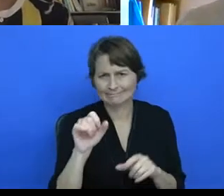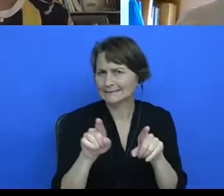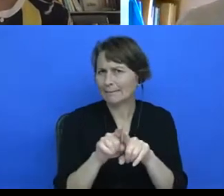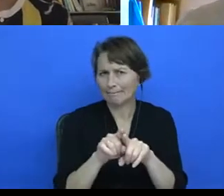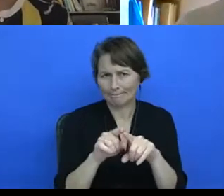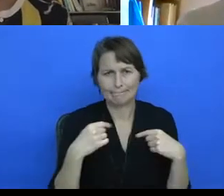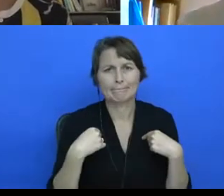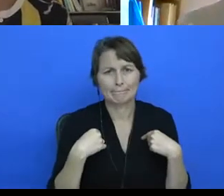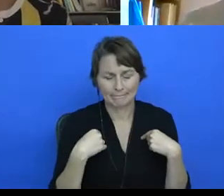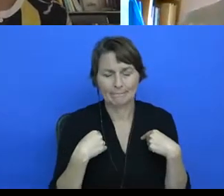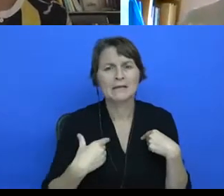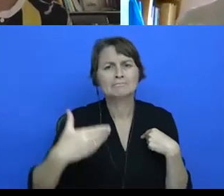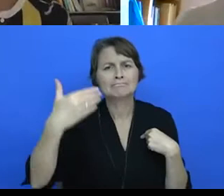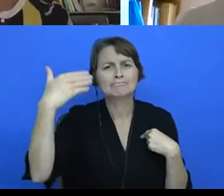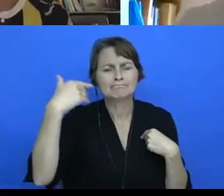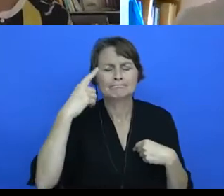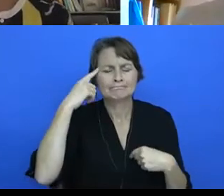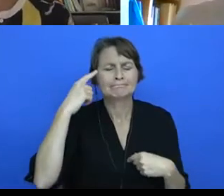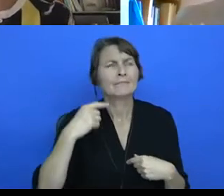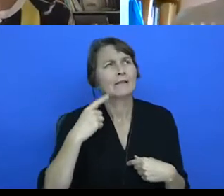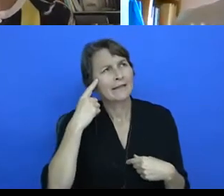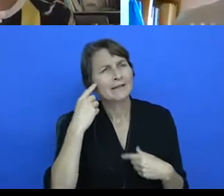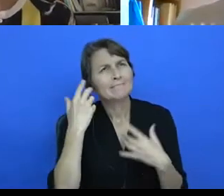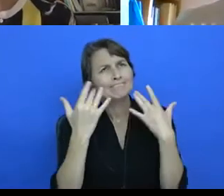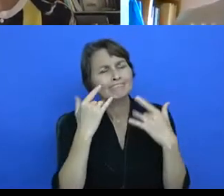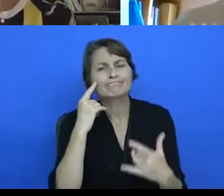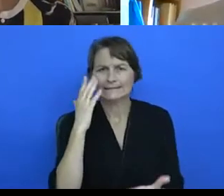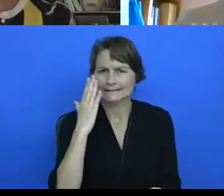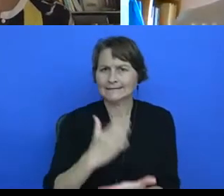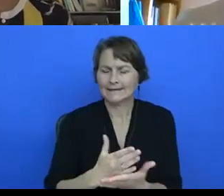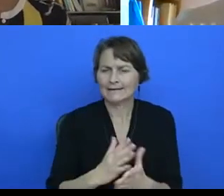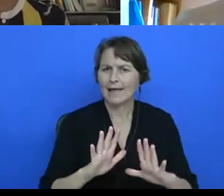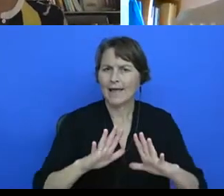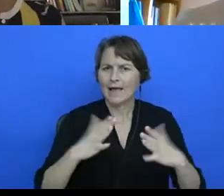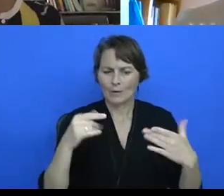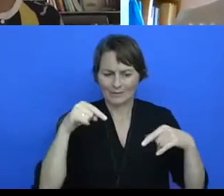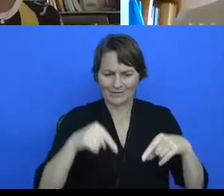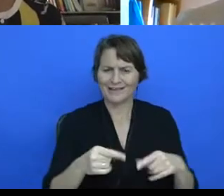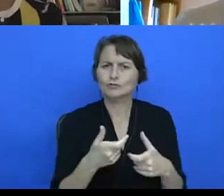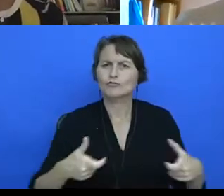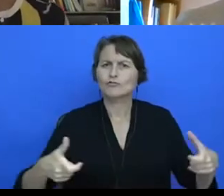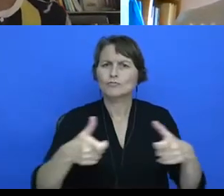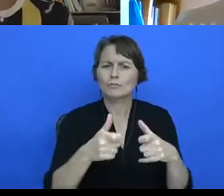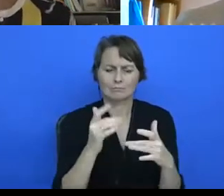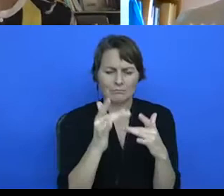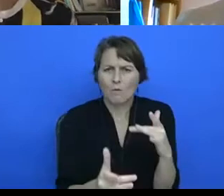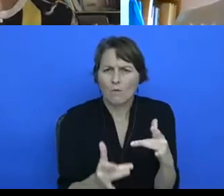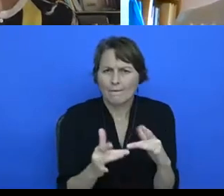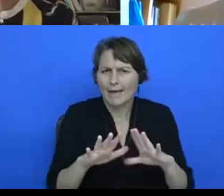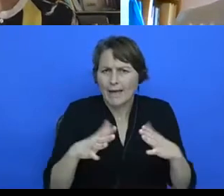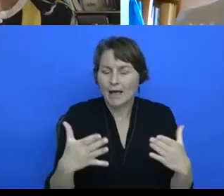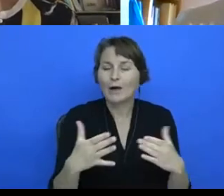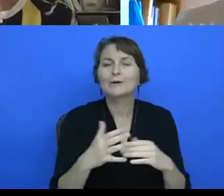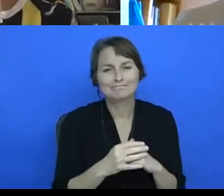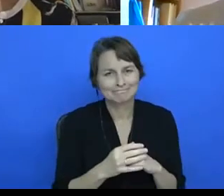we had to decide how we would realize this conference online, we probably weren't as